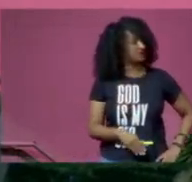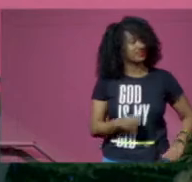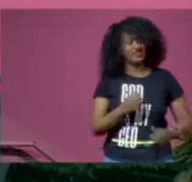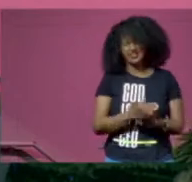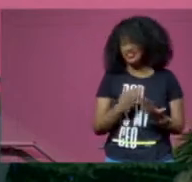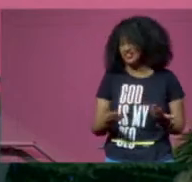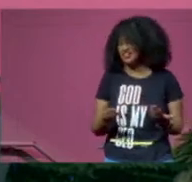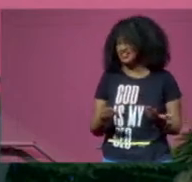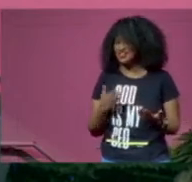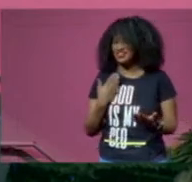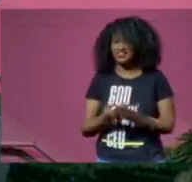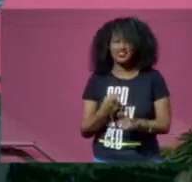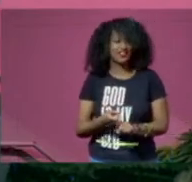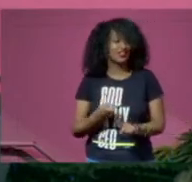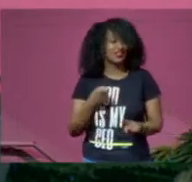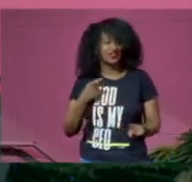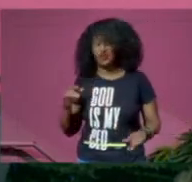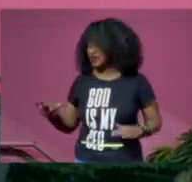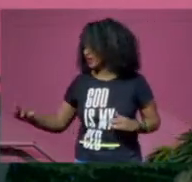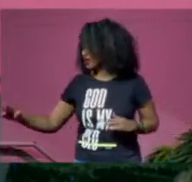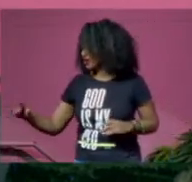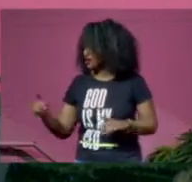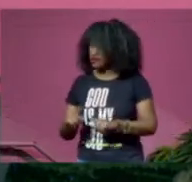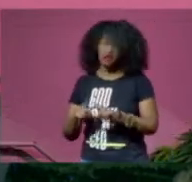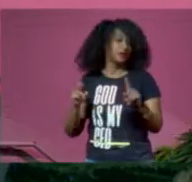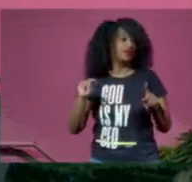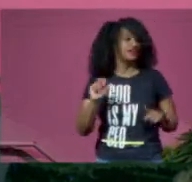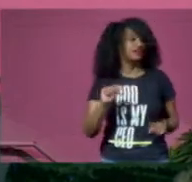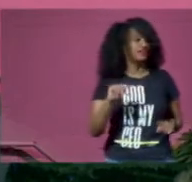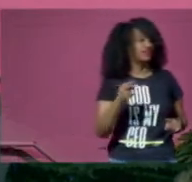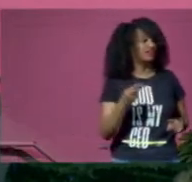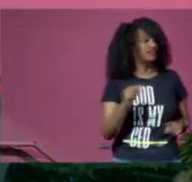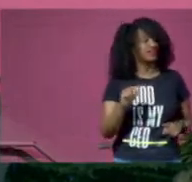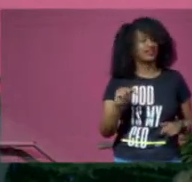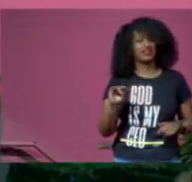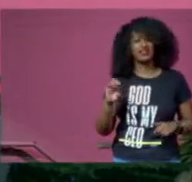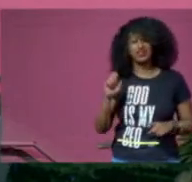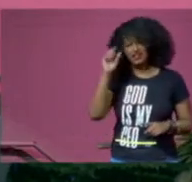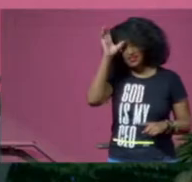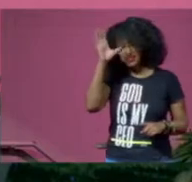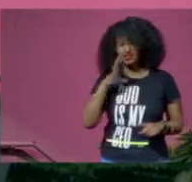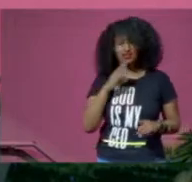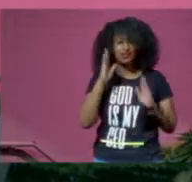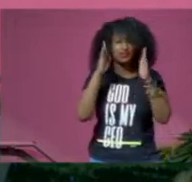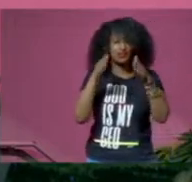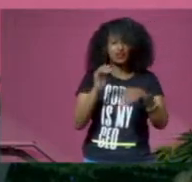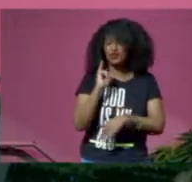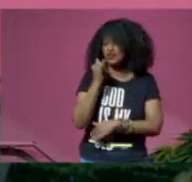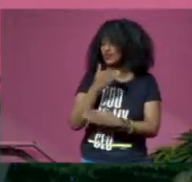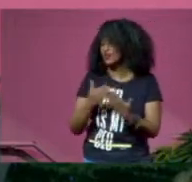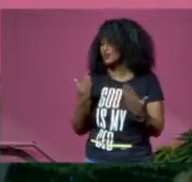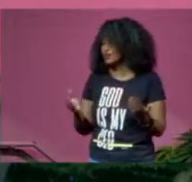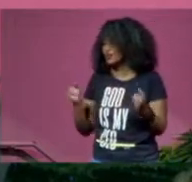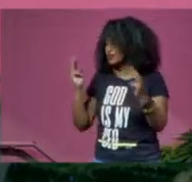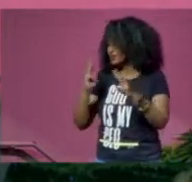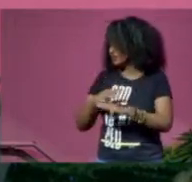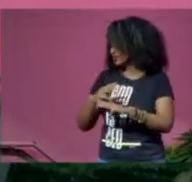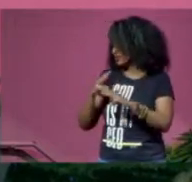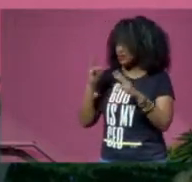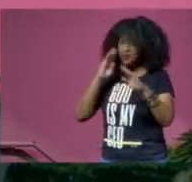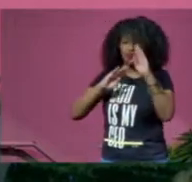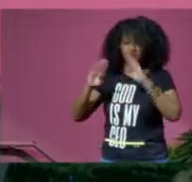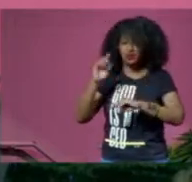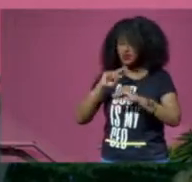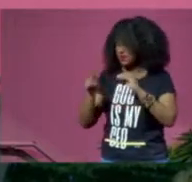of Nazareth? But Nathaniel was focused on the wrong thing. Nathaniel was worried about where he came from, and he